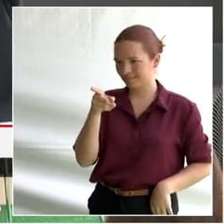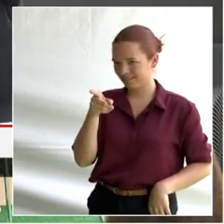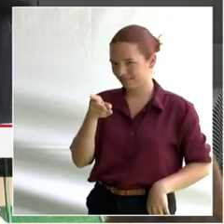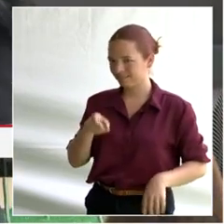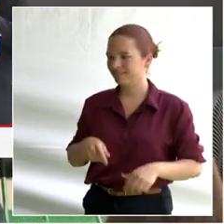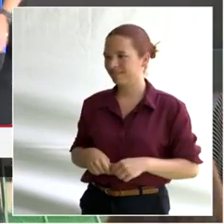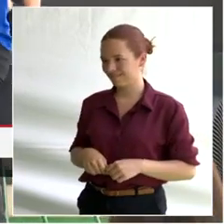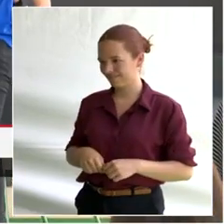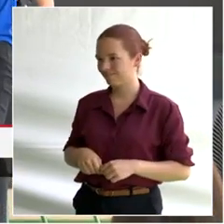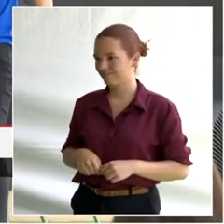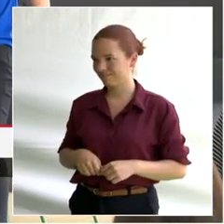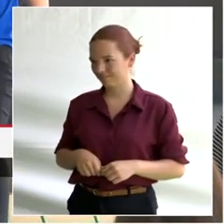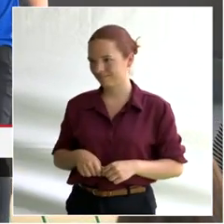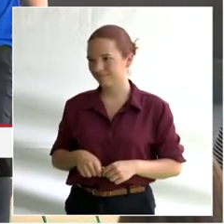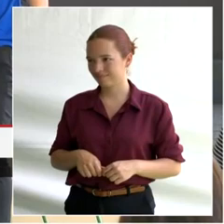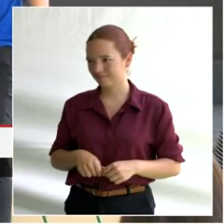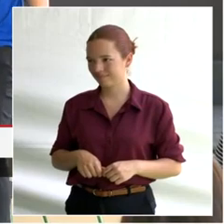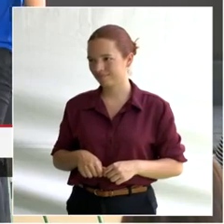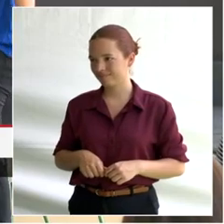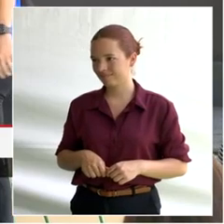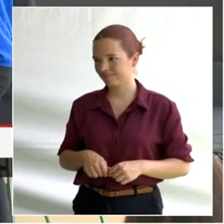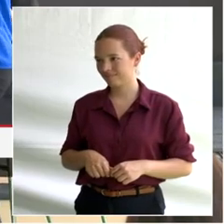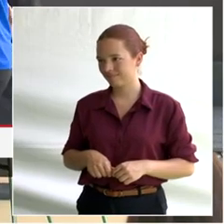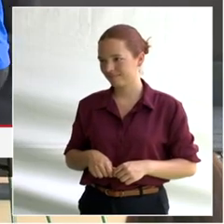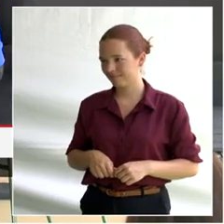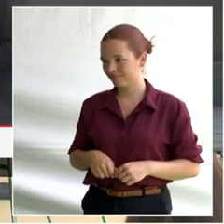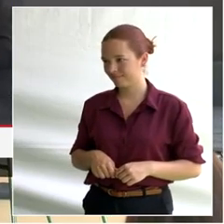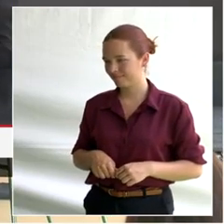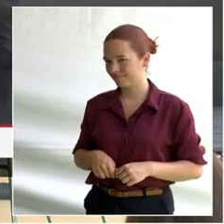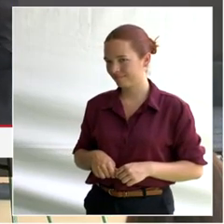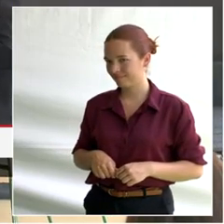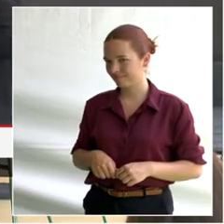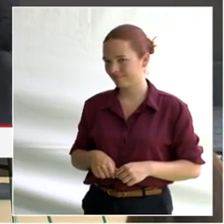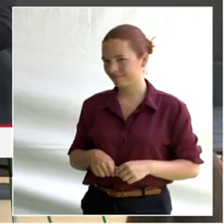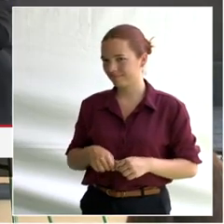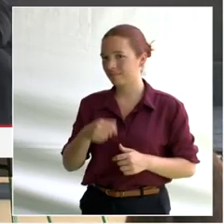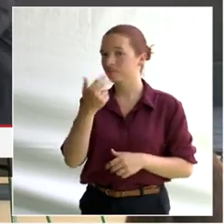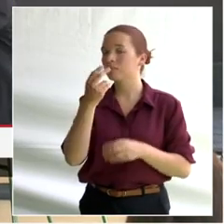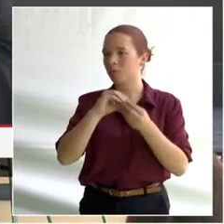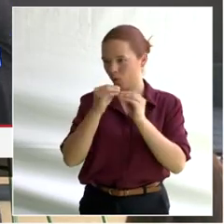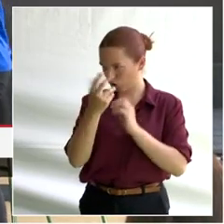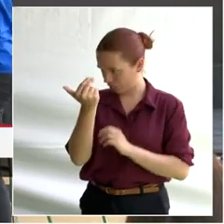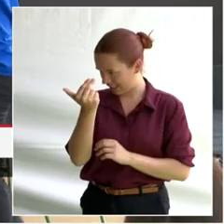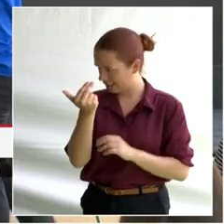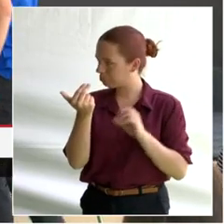Can you show it to the crowd and tell me the number? 13? Number 13.